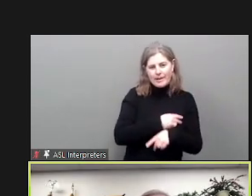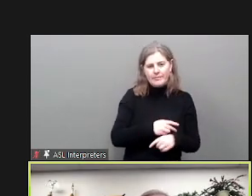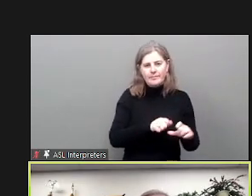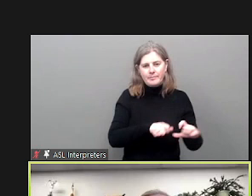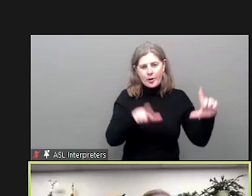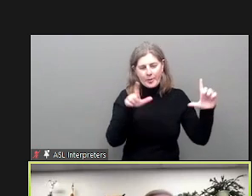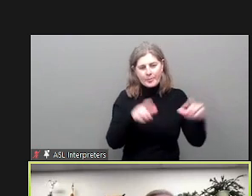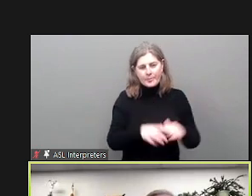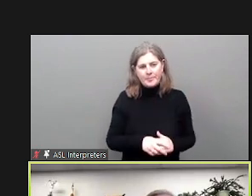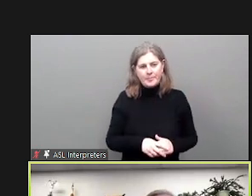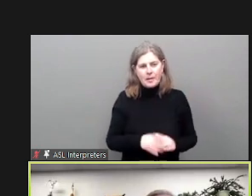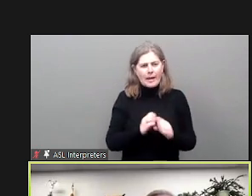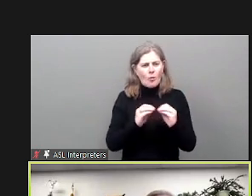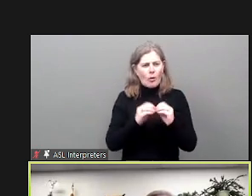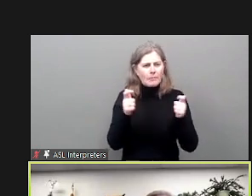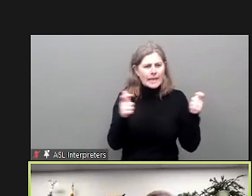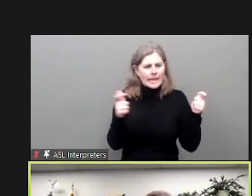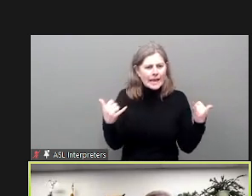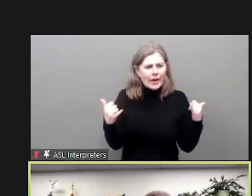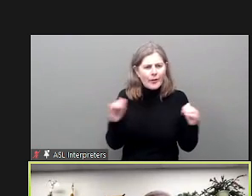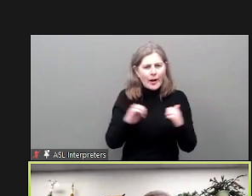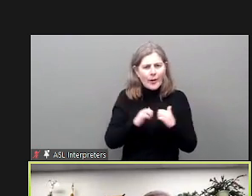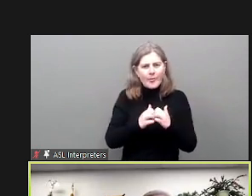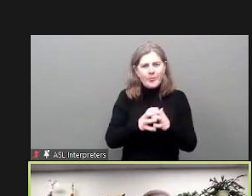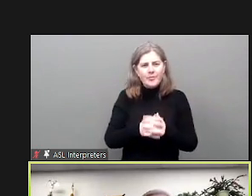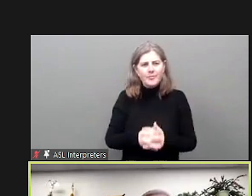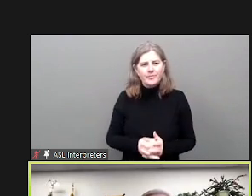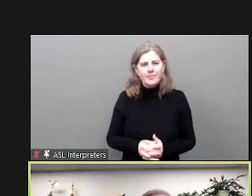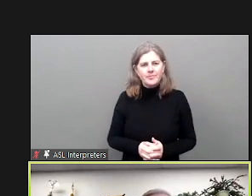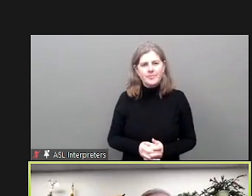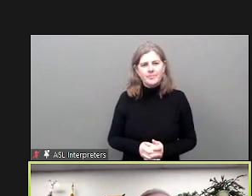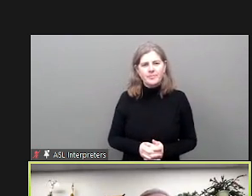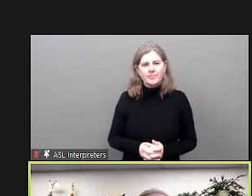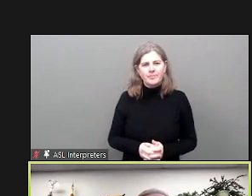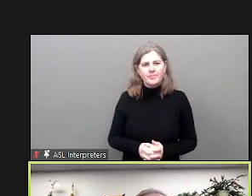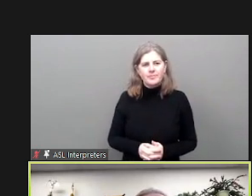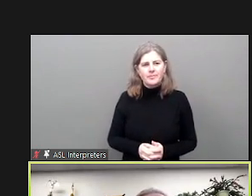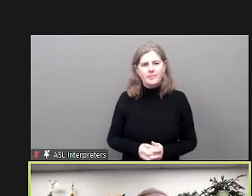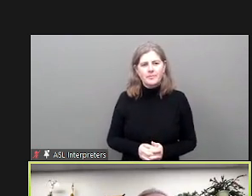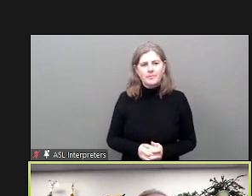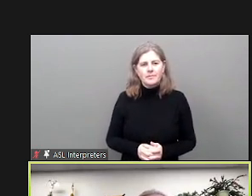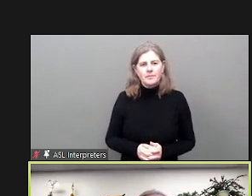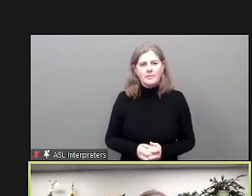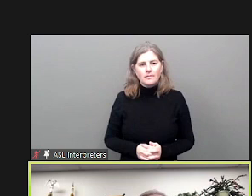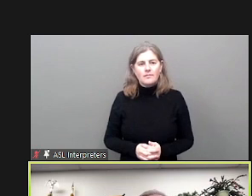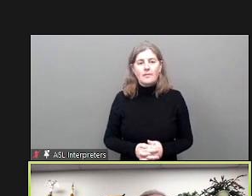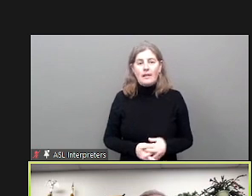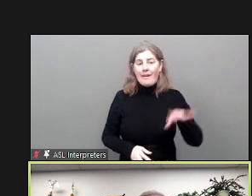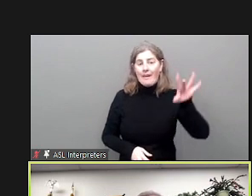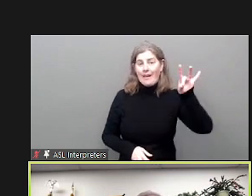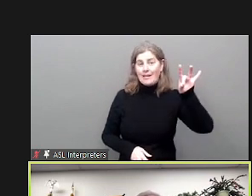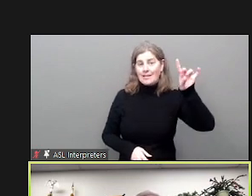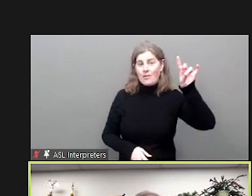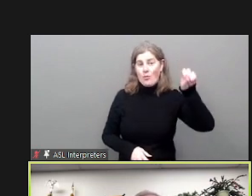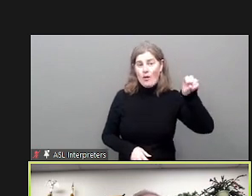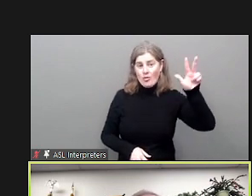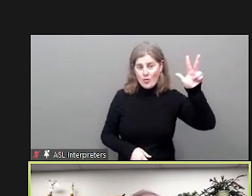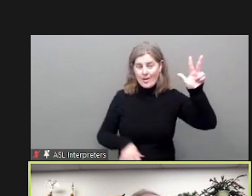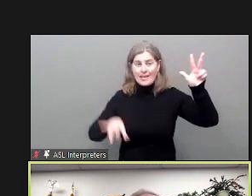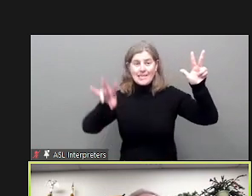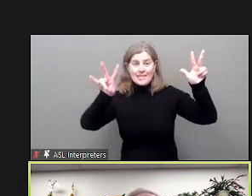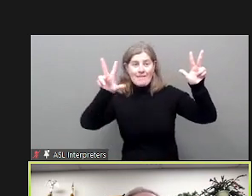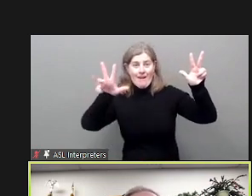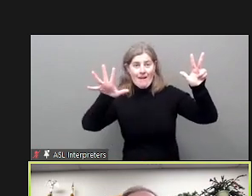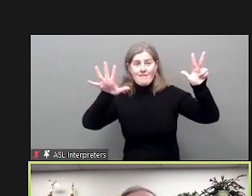let me make this bigger maybe. So here is the gap you're talking about. And